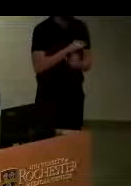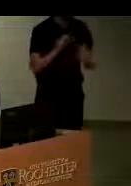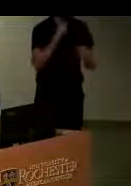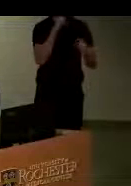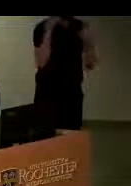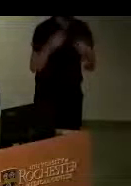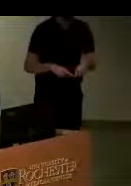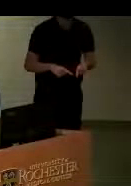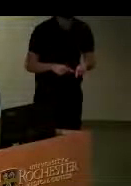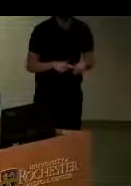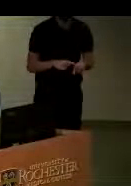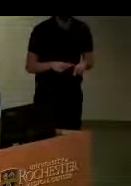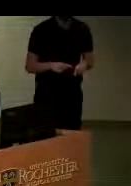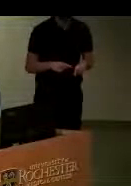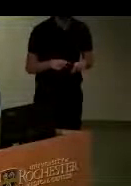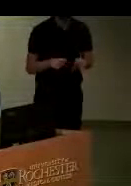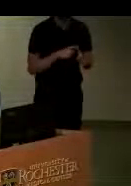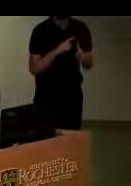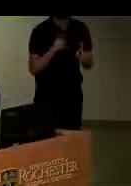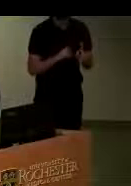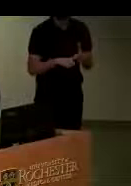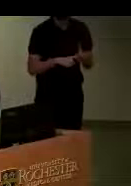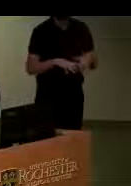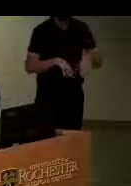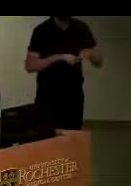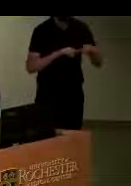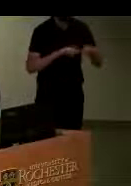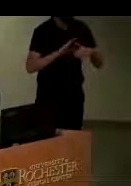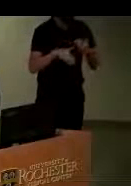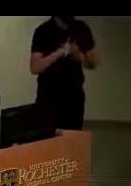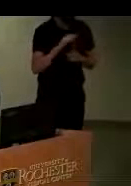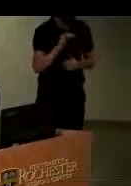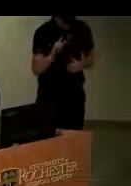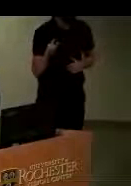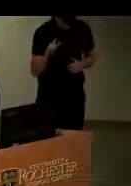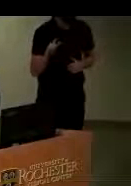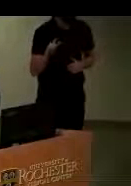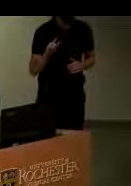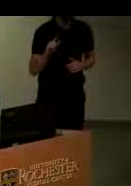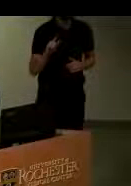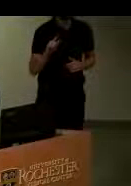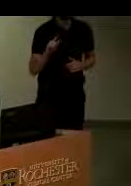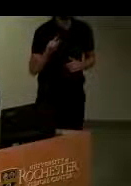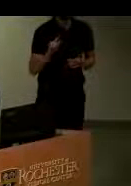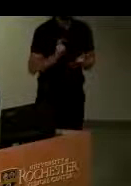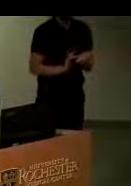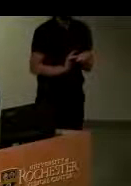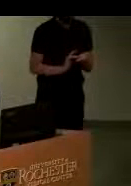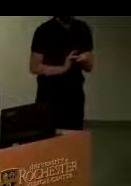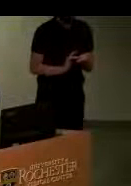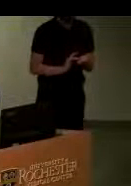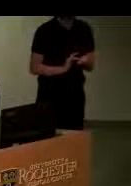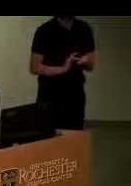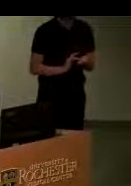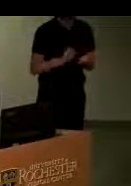that. And they take all the call, and they do medicine or